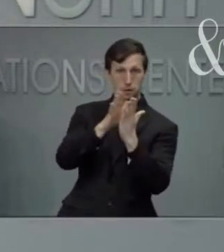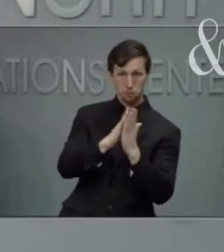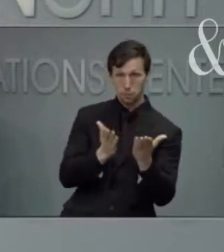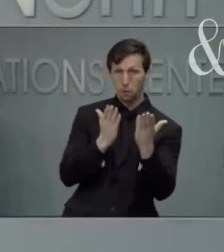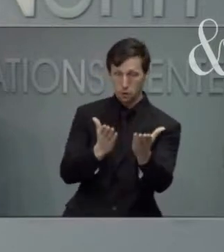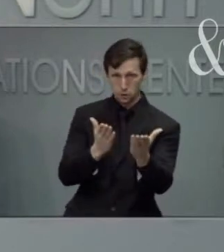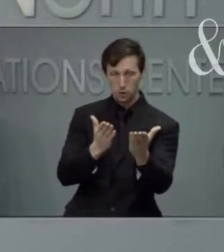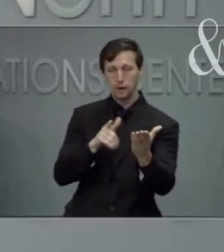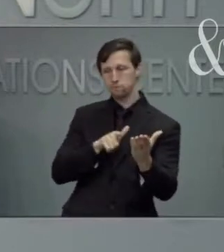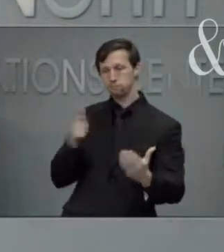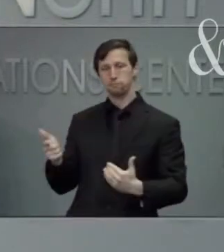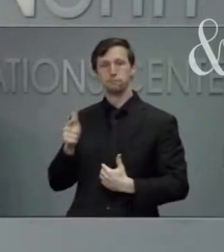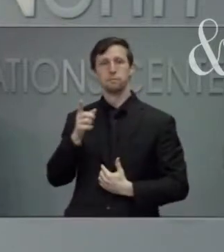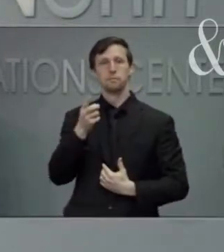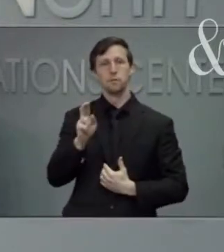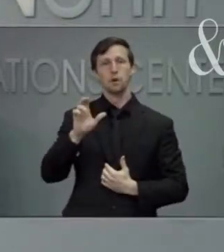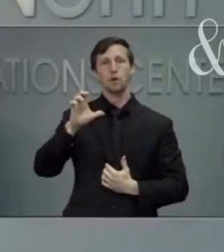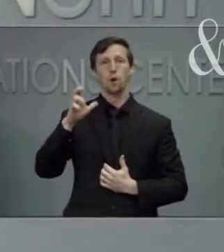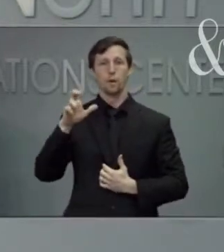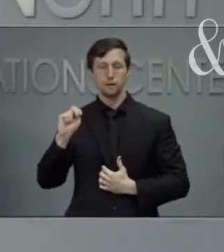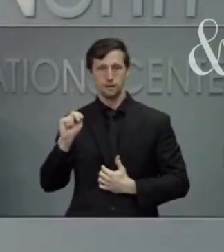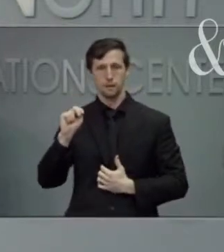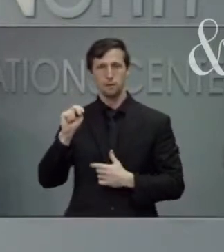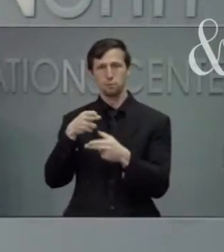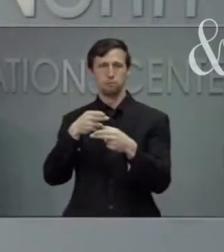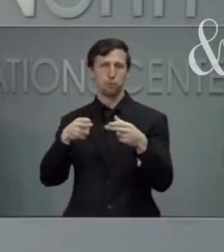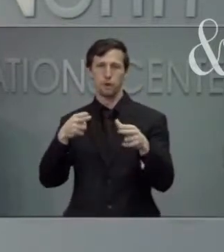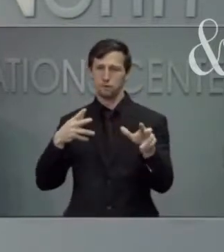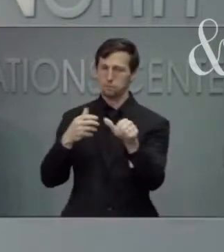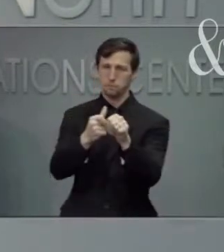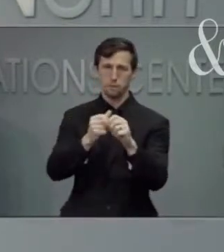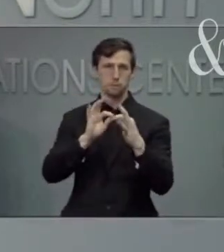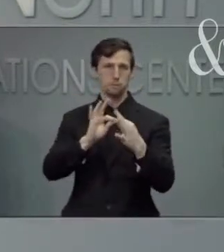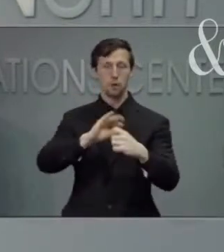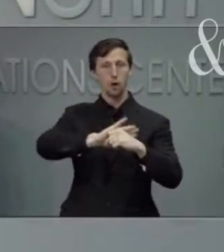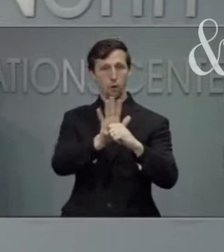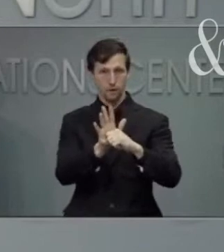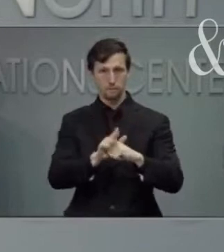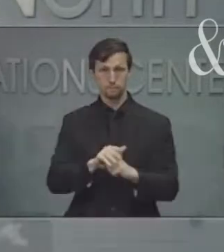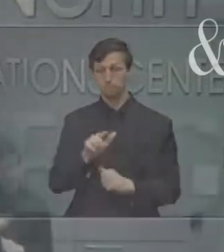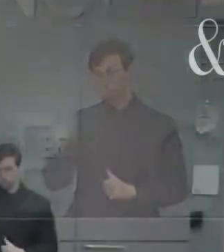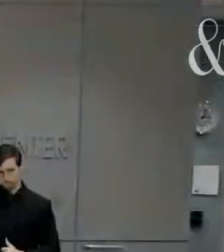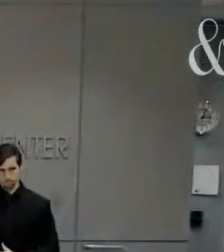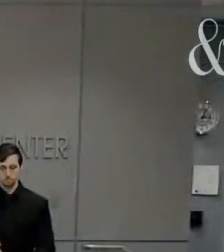Human Services, to provide a brief COVID-19 update. Dr. Cohen.